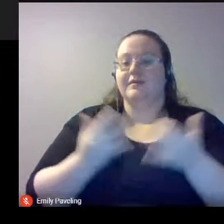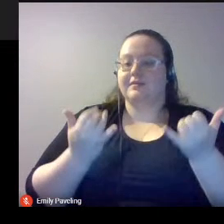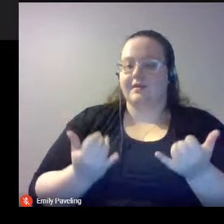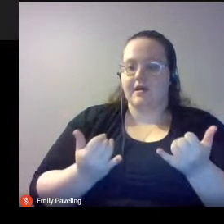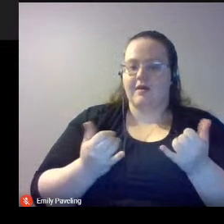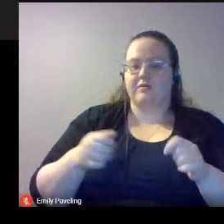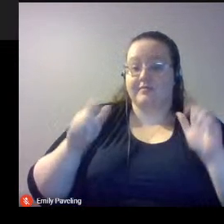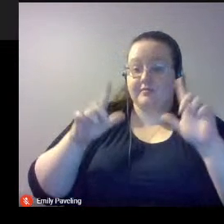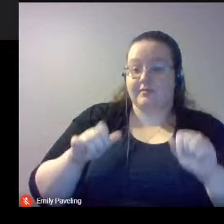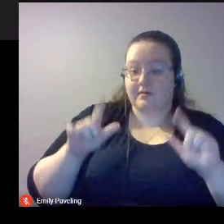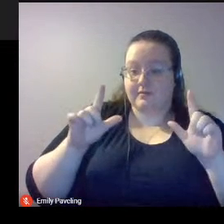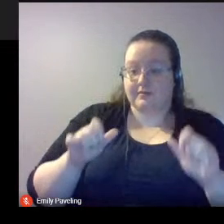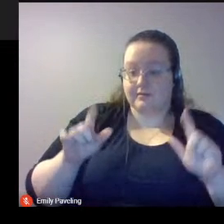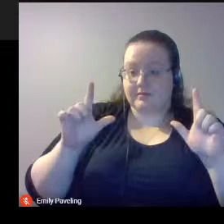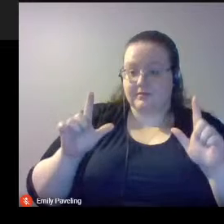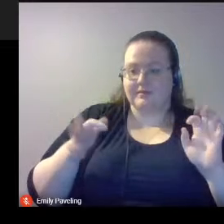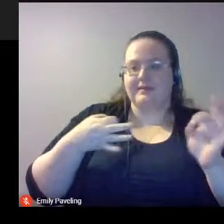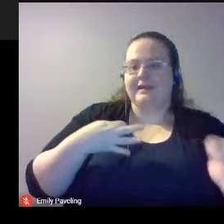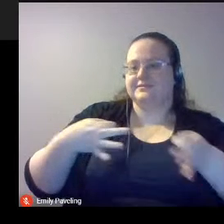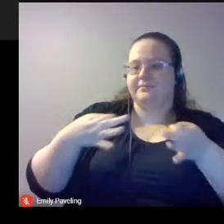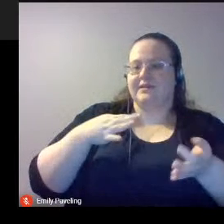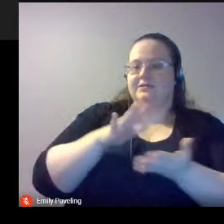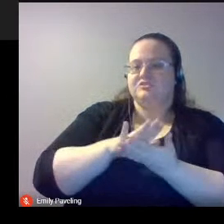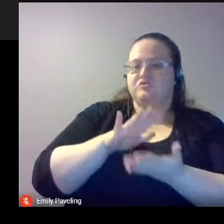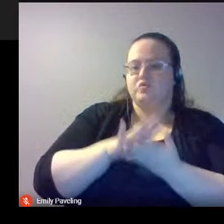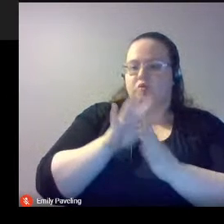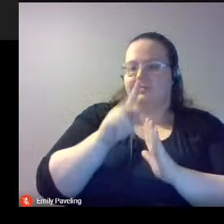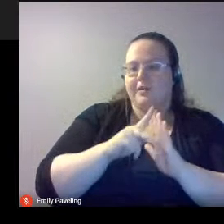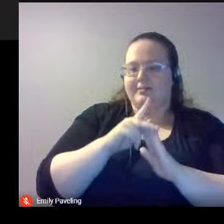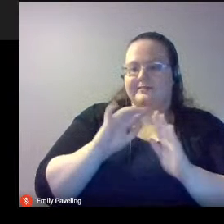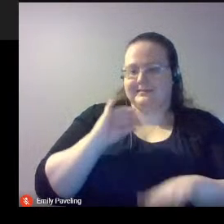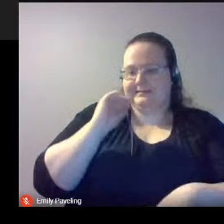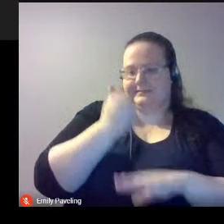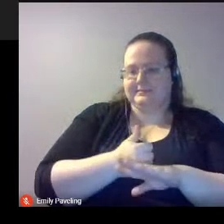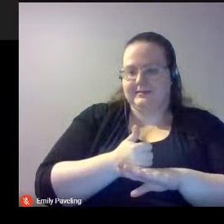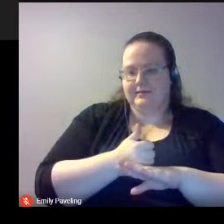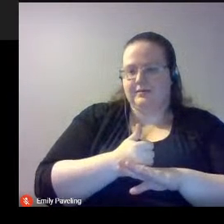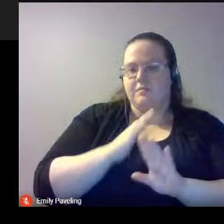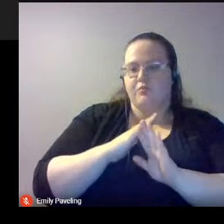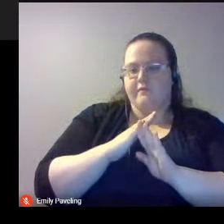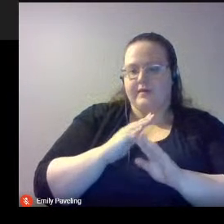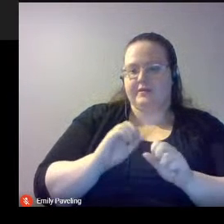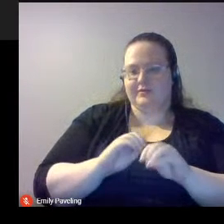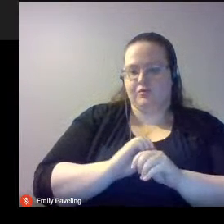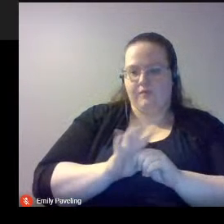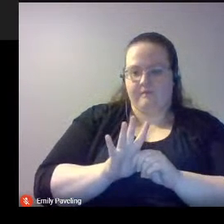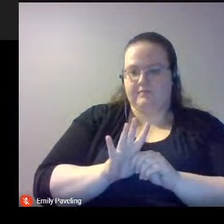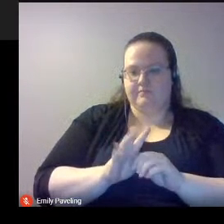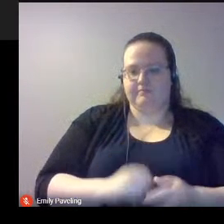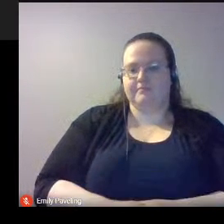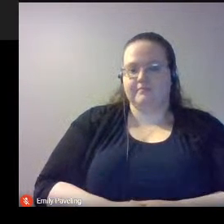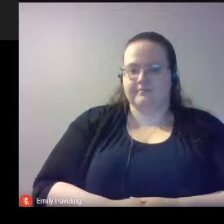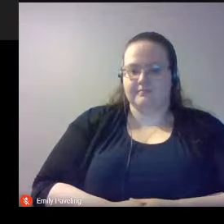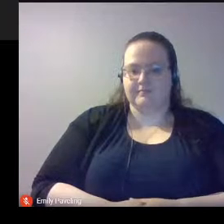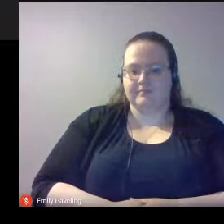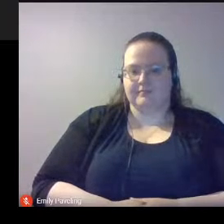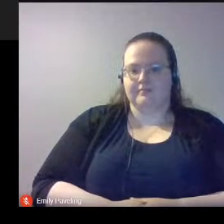to the multiple measures in place in our schools to help prevent the spread of COVID-19.